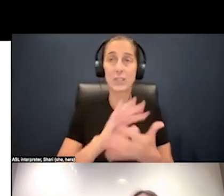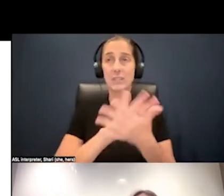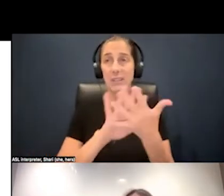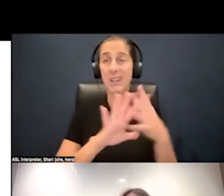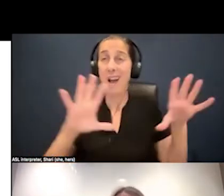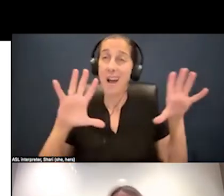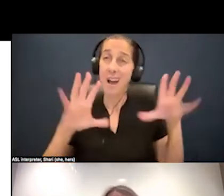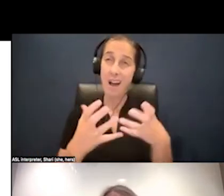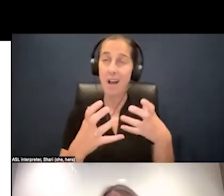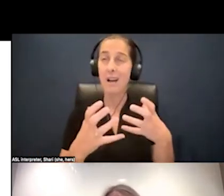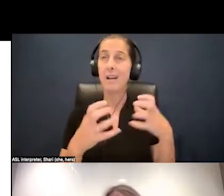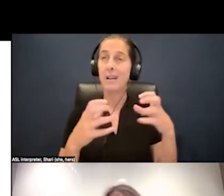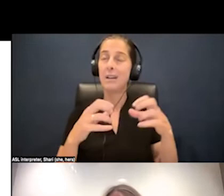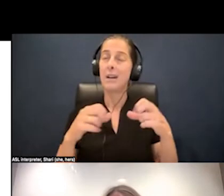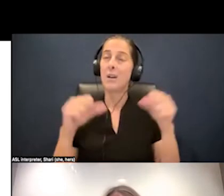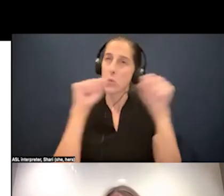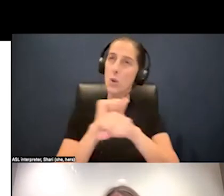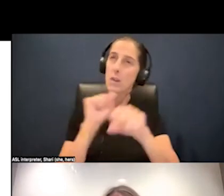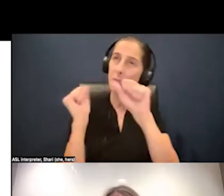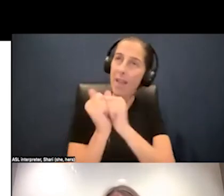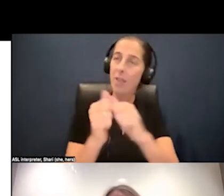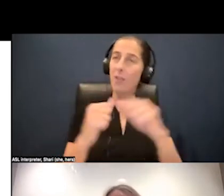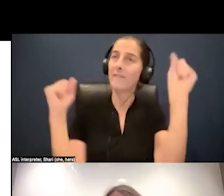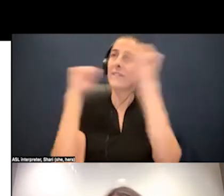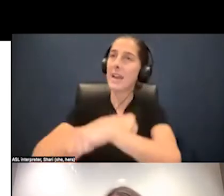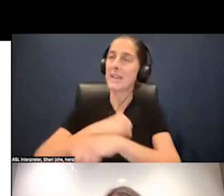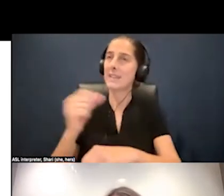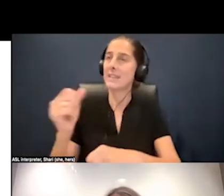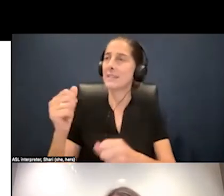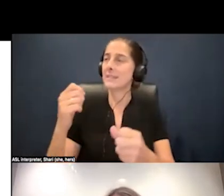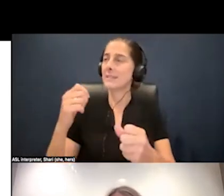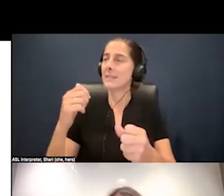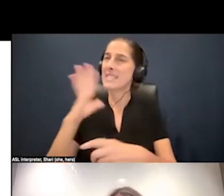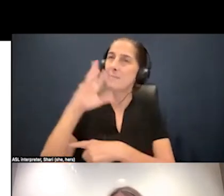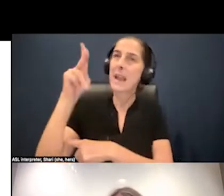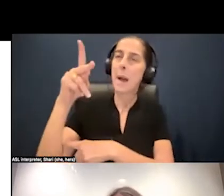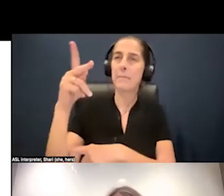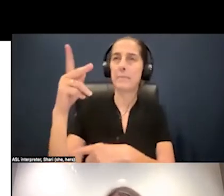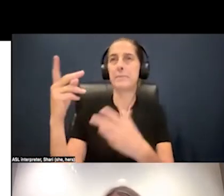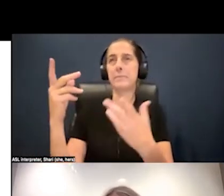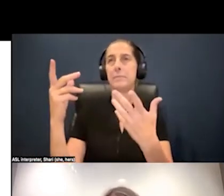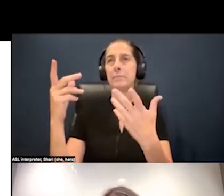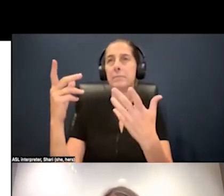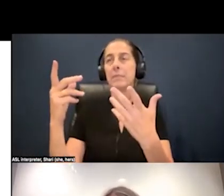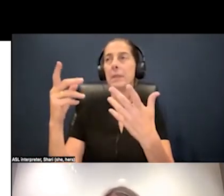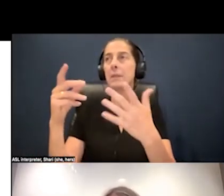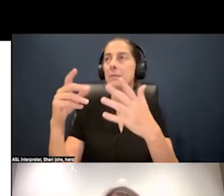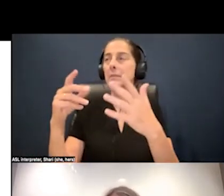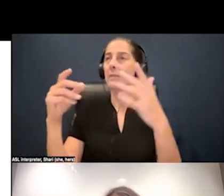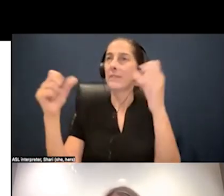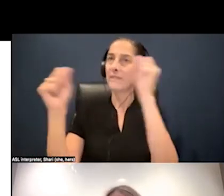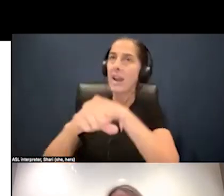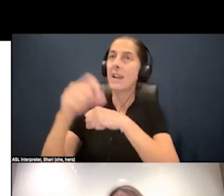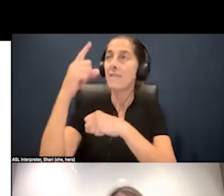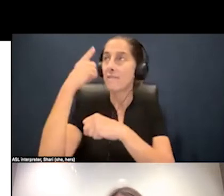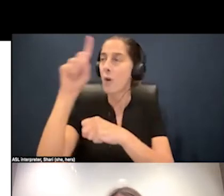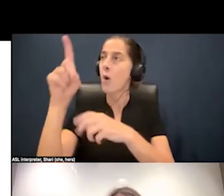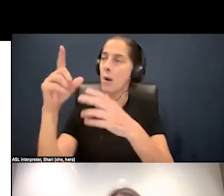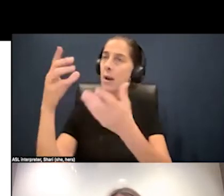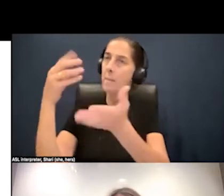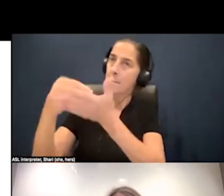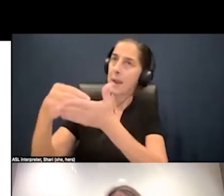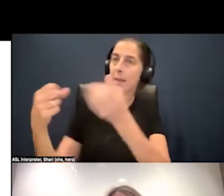only relying on those loud voices, but then also really devoting the resources to it too. We